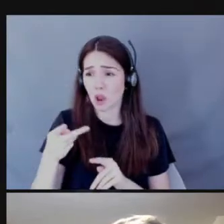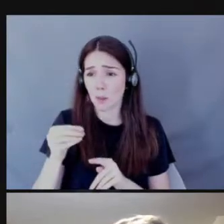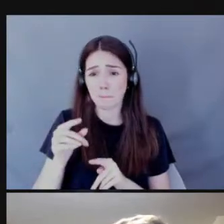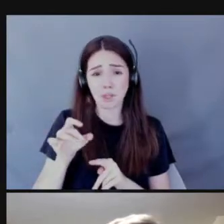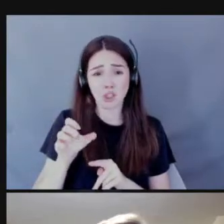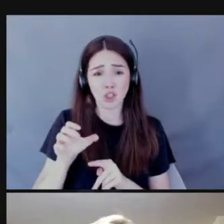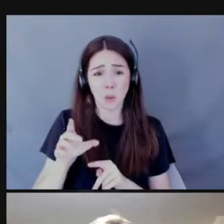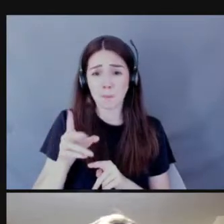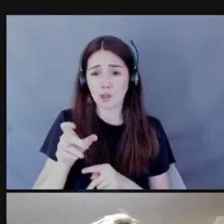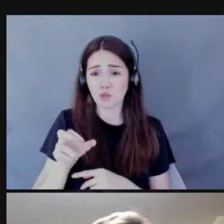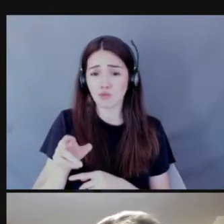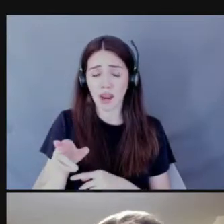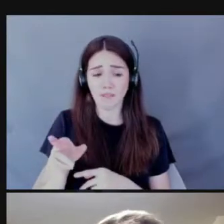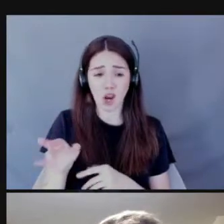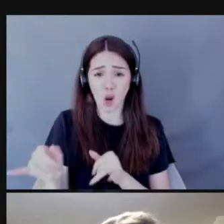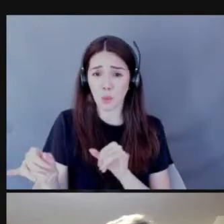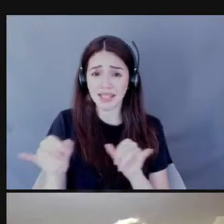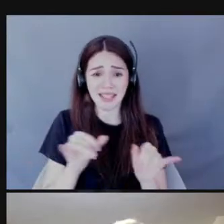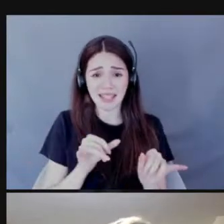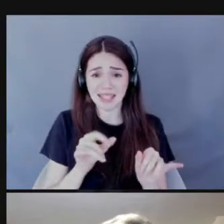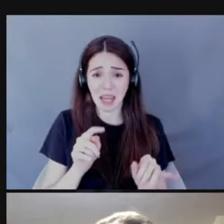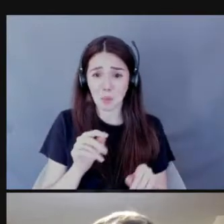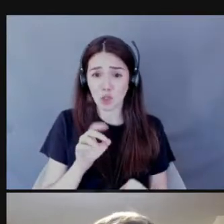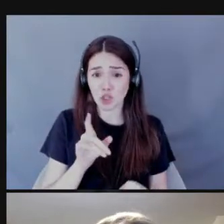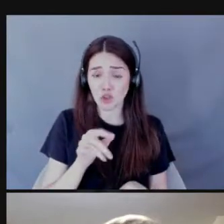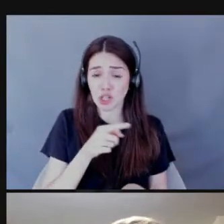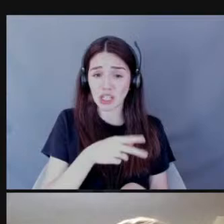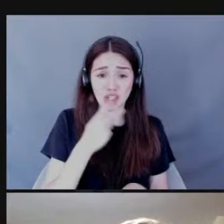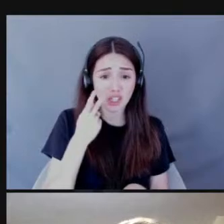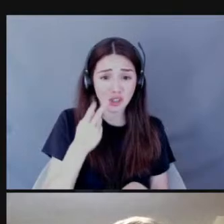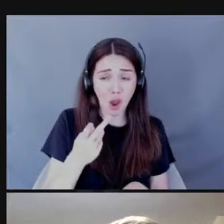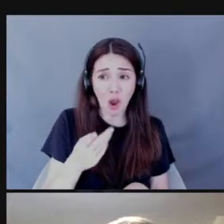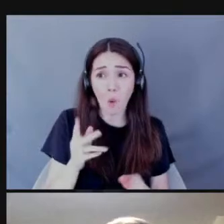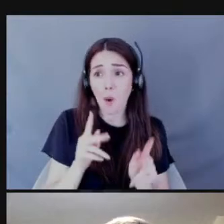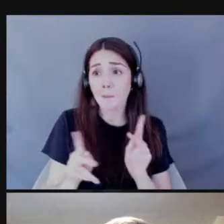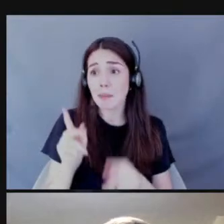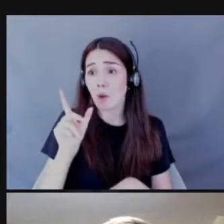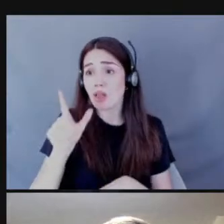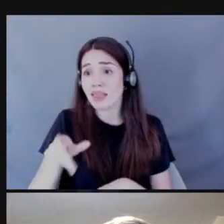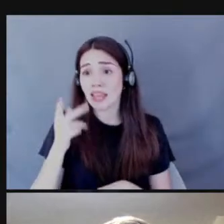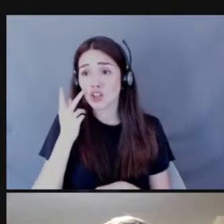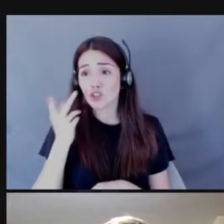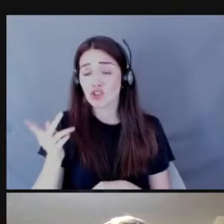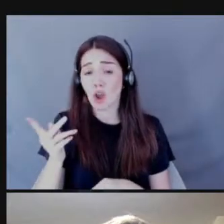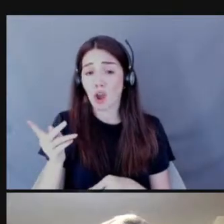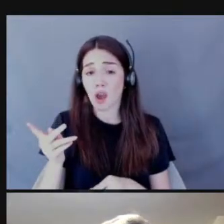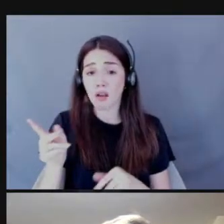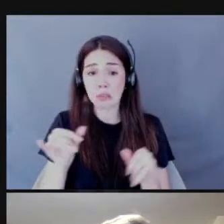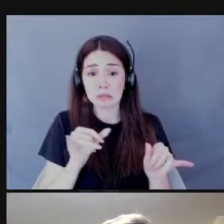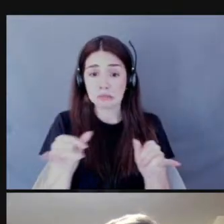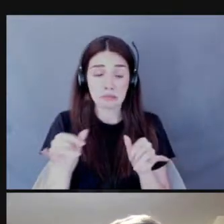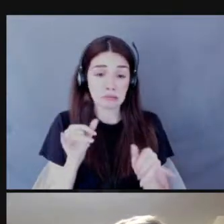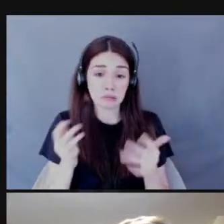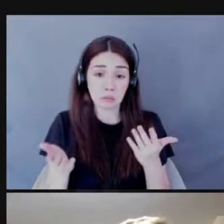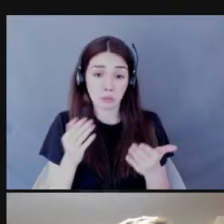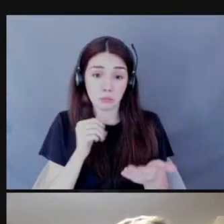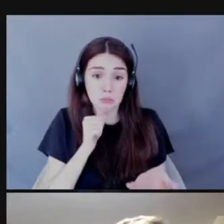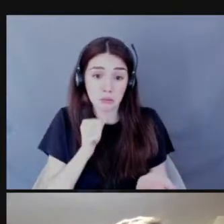was the same thing as what Trudy saw, or what later people saw, for that matter.